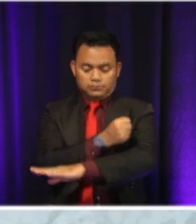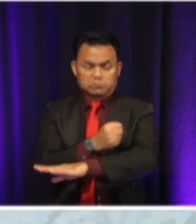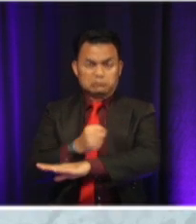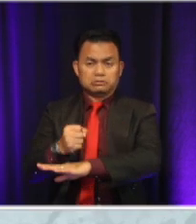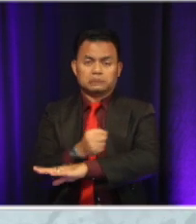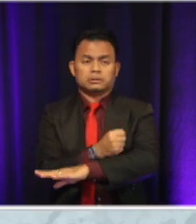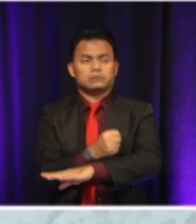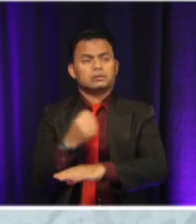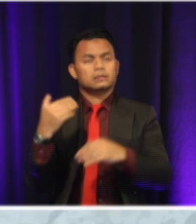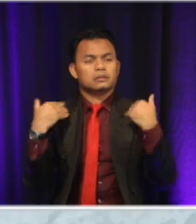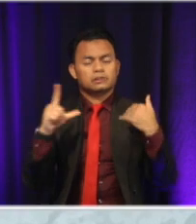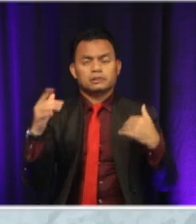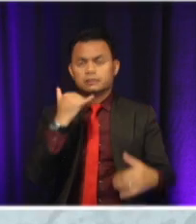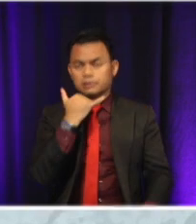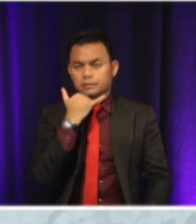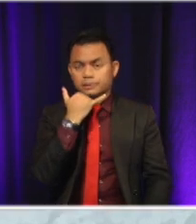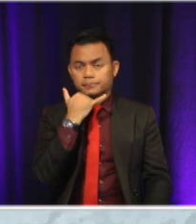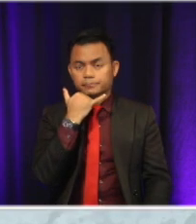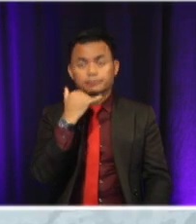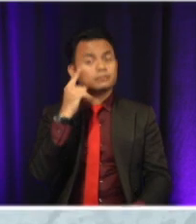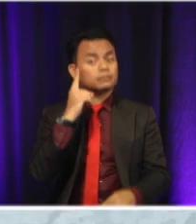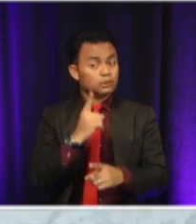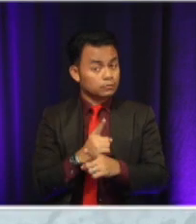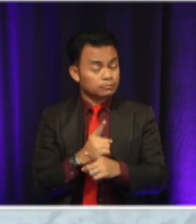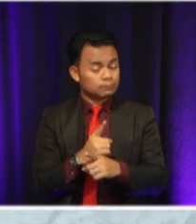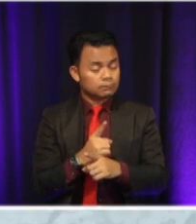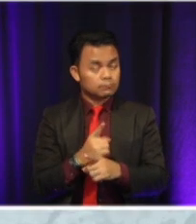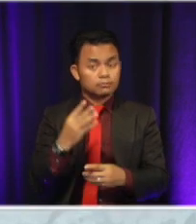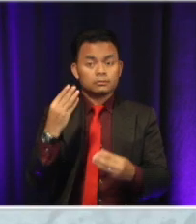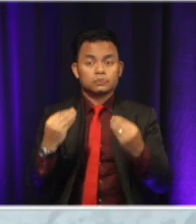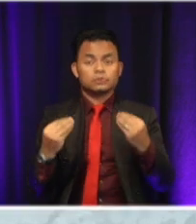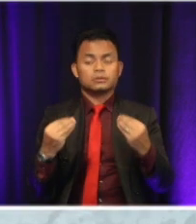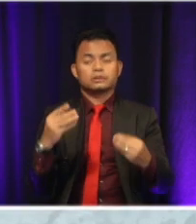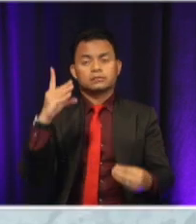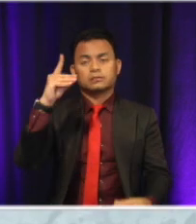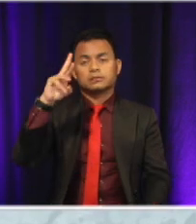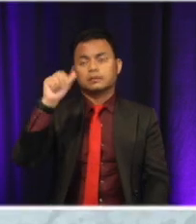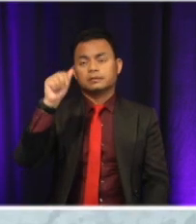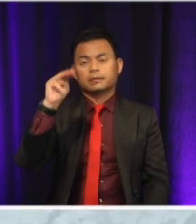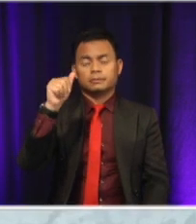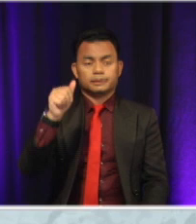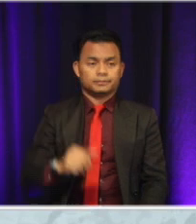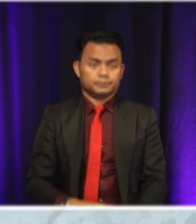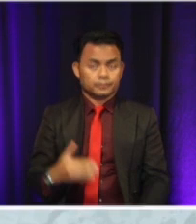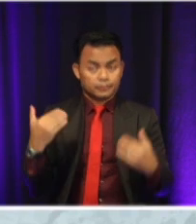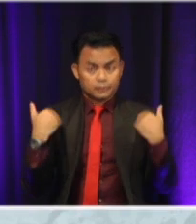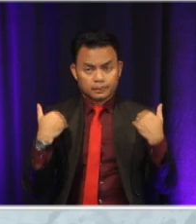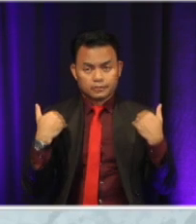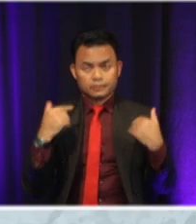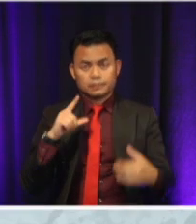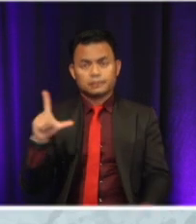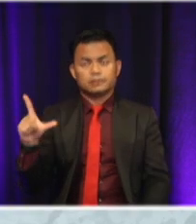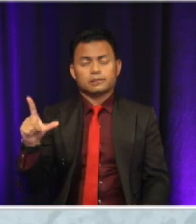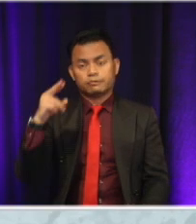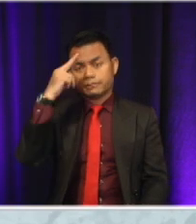you agree? So that means if you have read through the drama, you already have a response in mind.